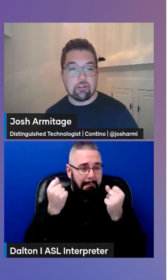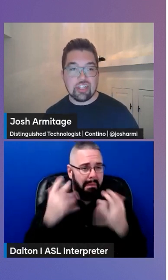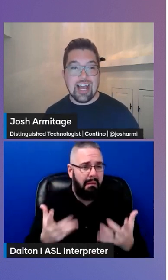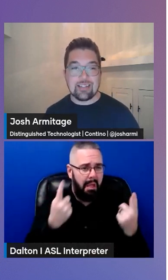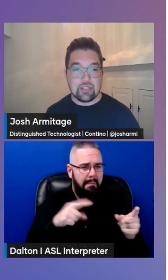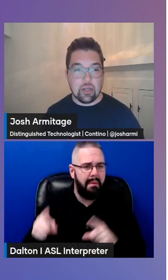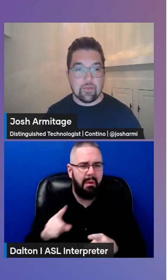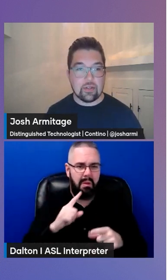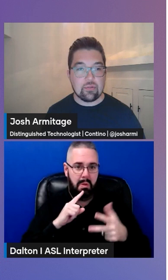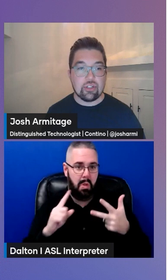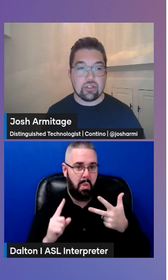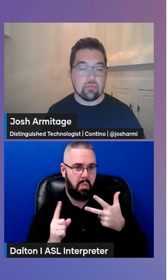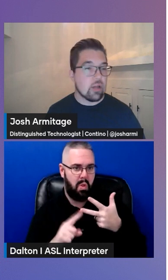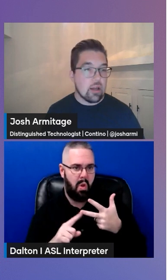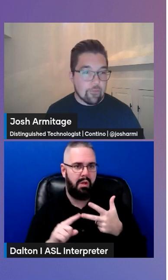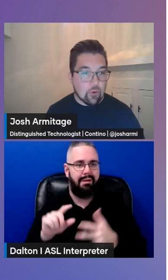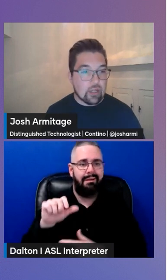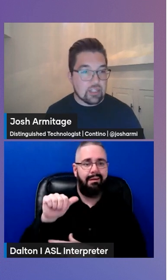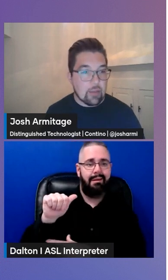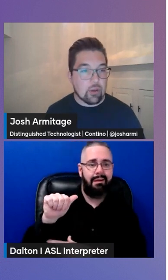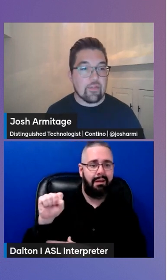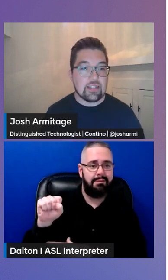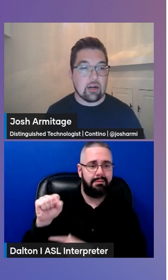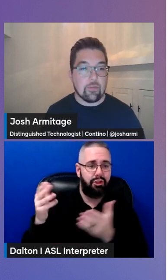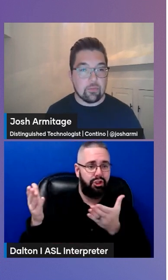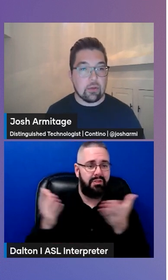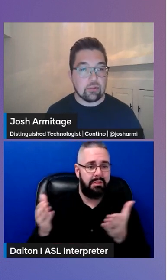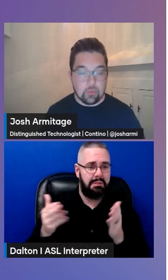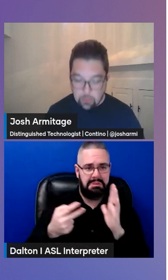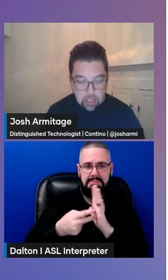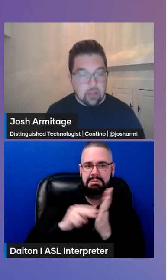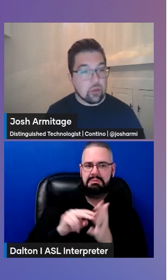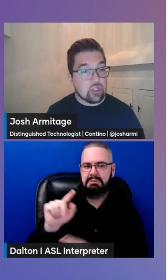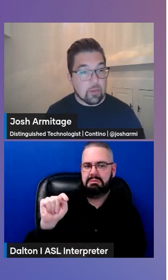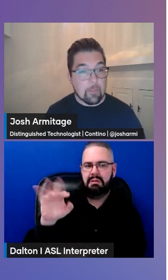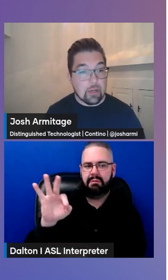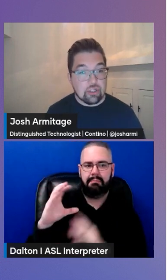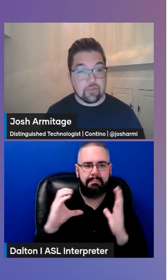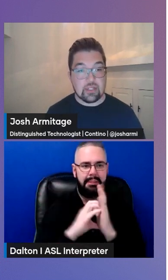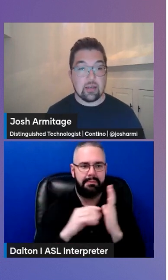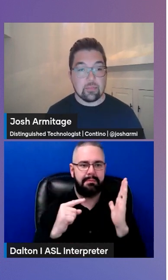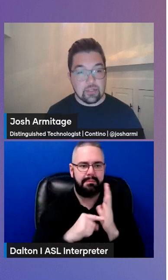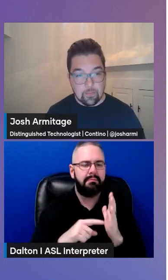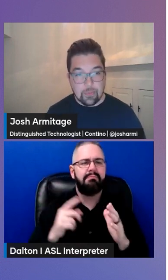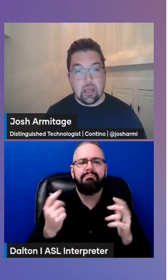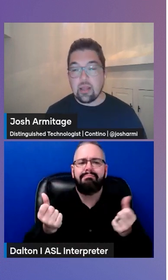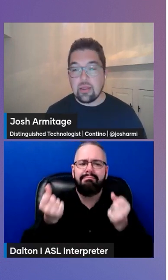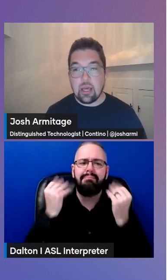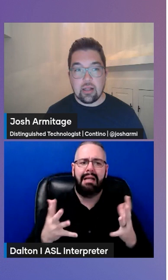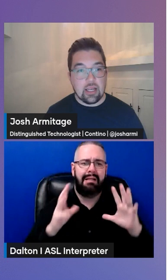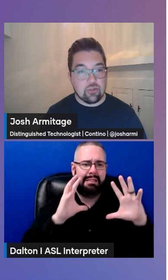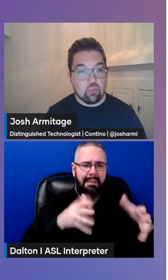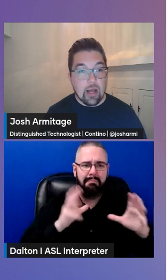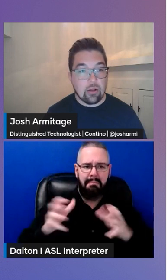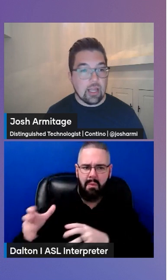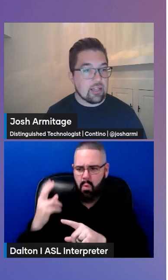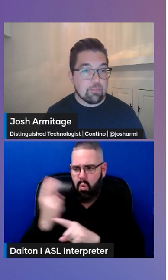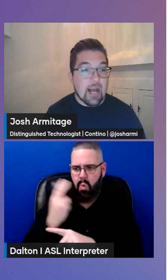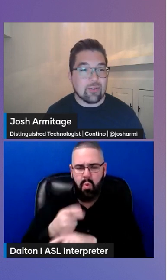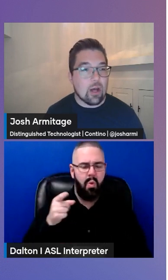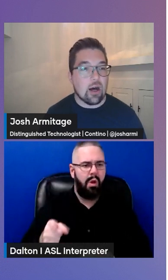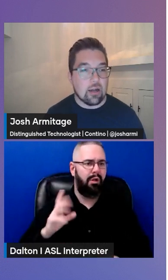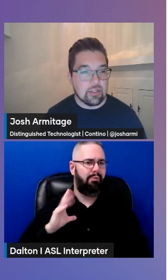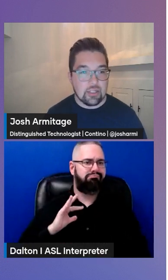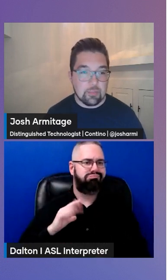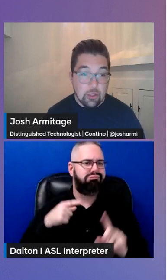stage, which is as a service, which is, for example, you have a Terraform module used by a bunch of teams that is, well, it's